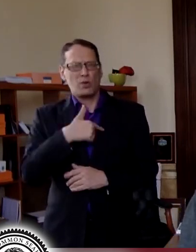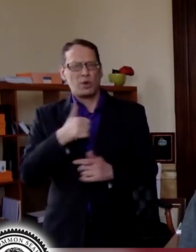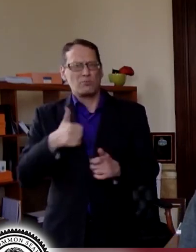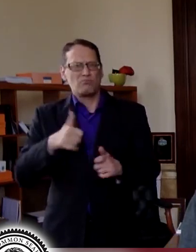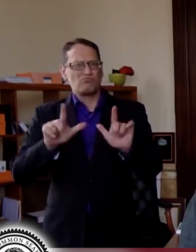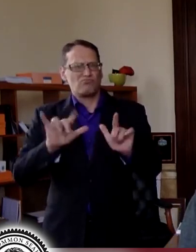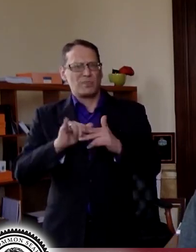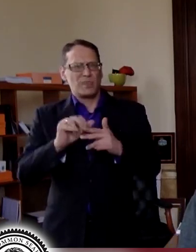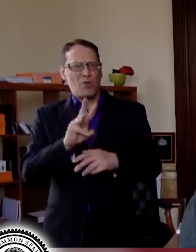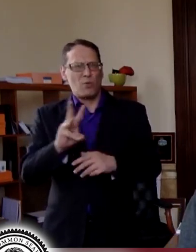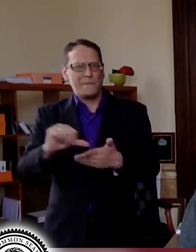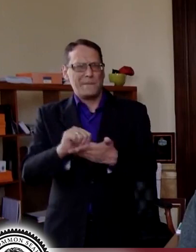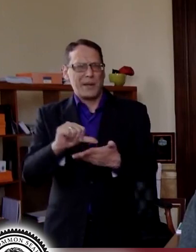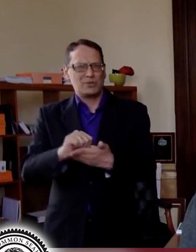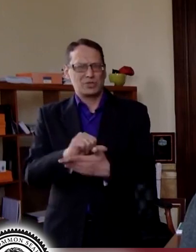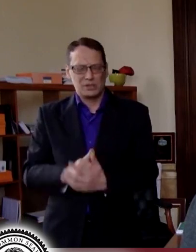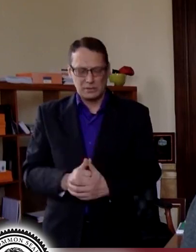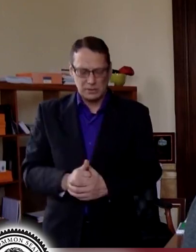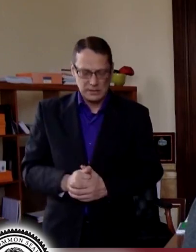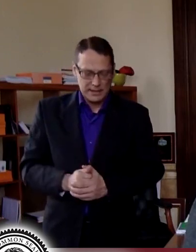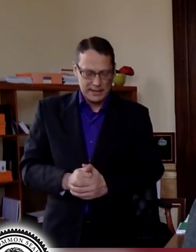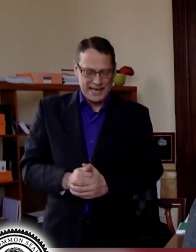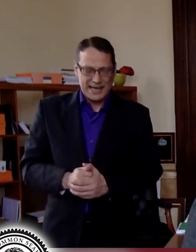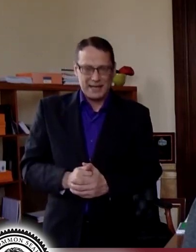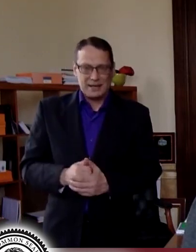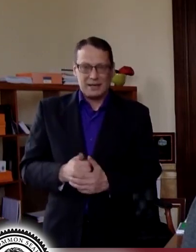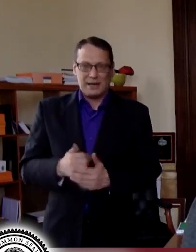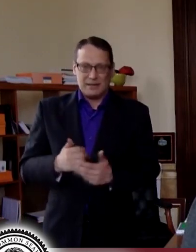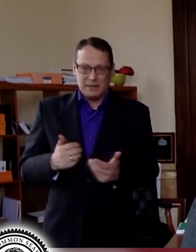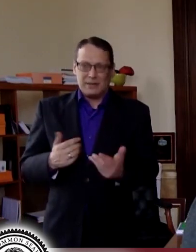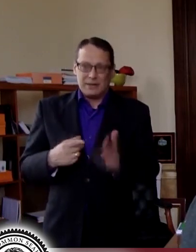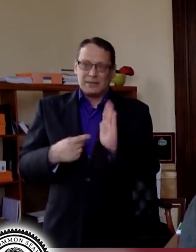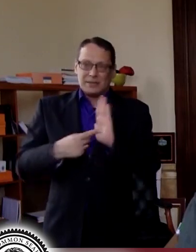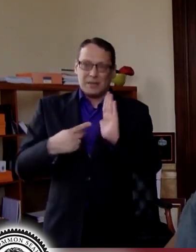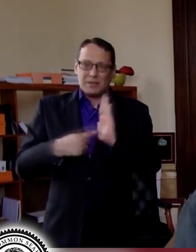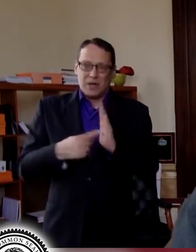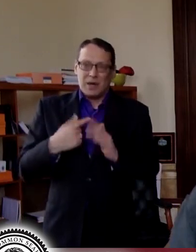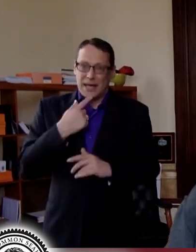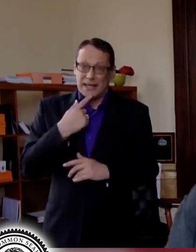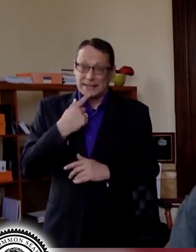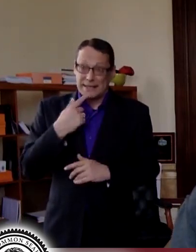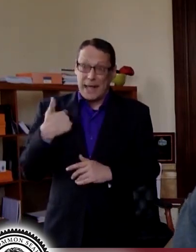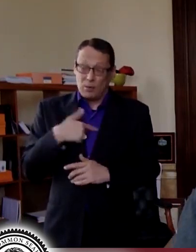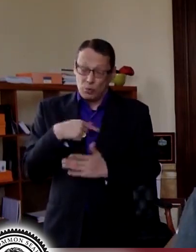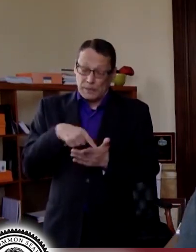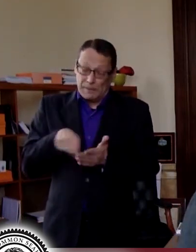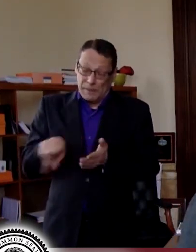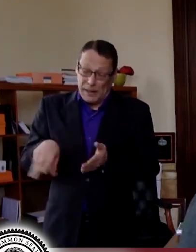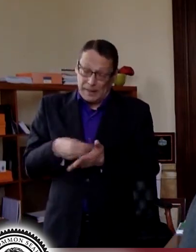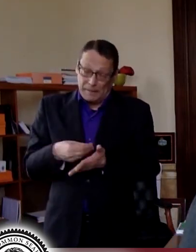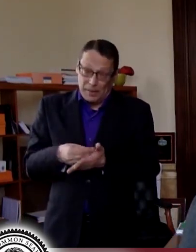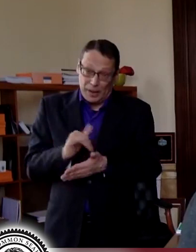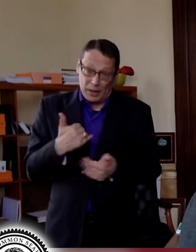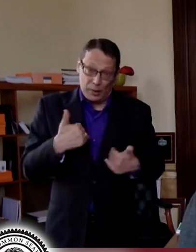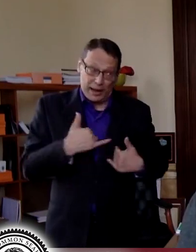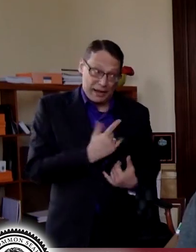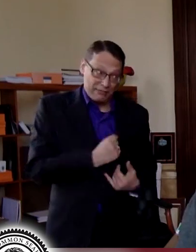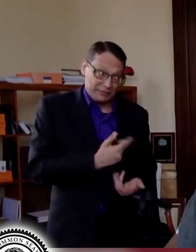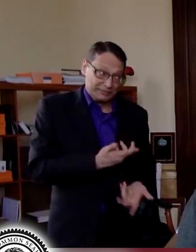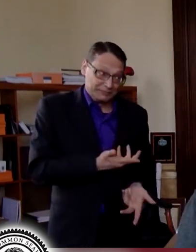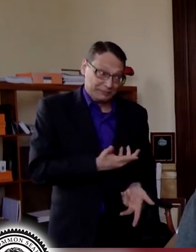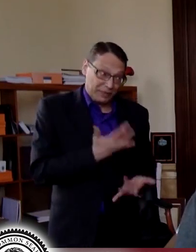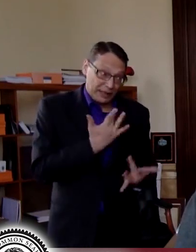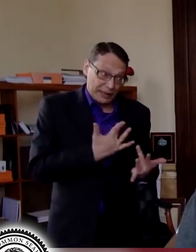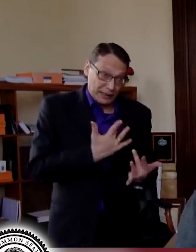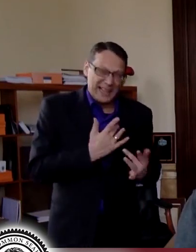So we created the page because, we are spending, sometimes I say we're spending money like we have it. We're spending money here